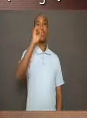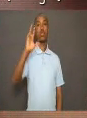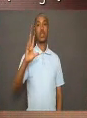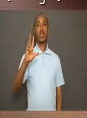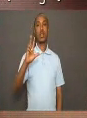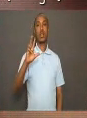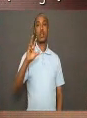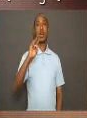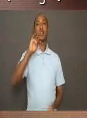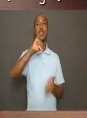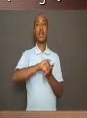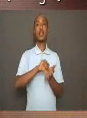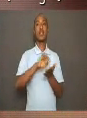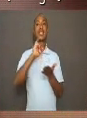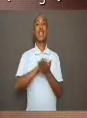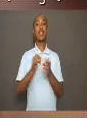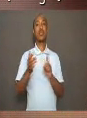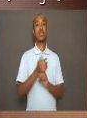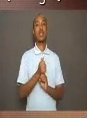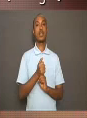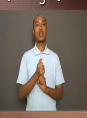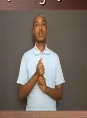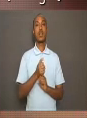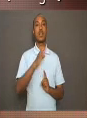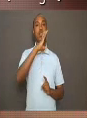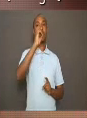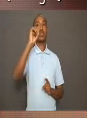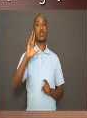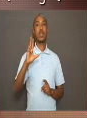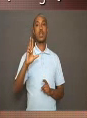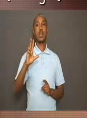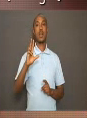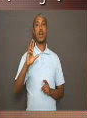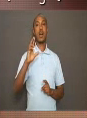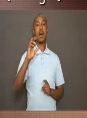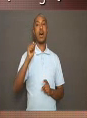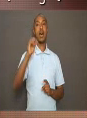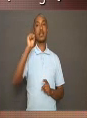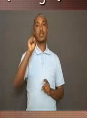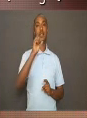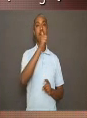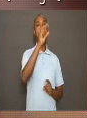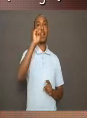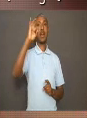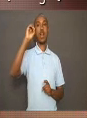Carbonates are salts that contain a carbonate as an anion.